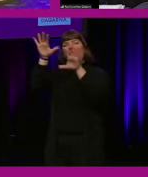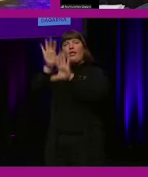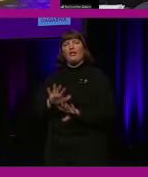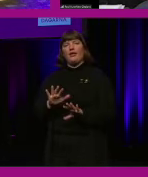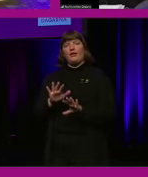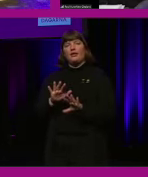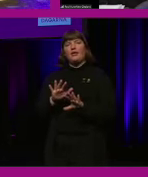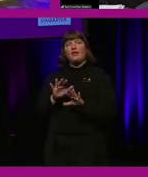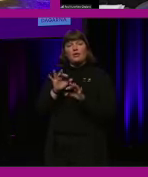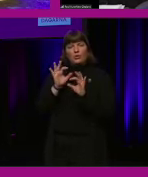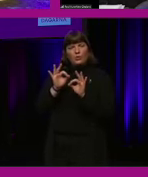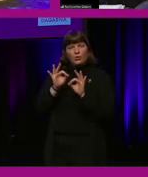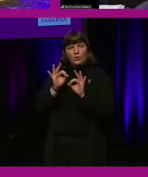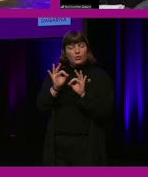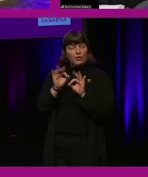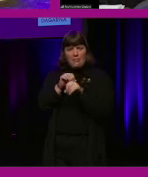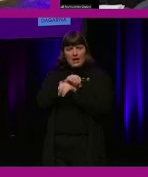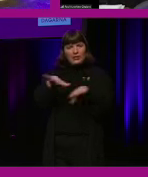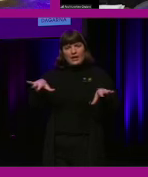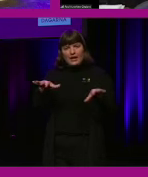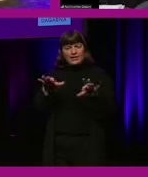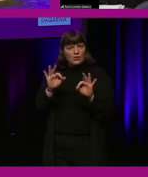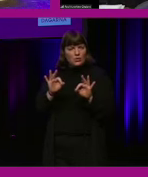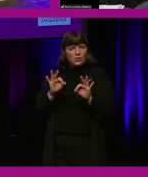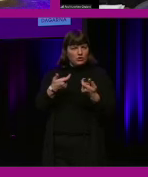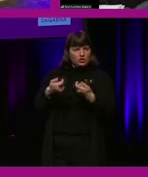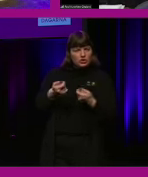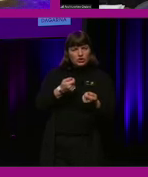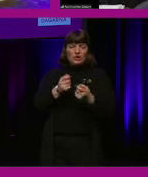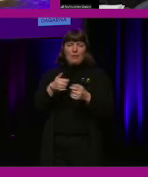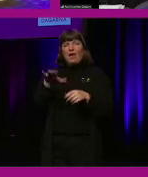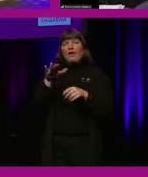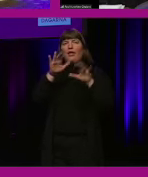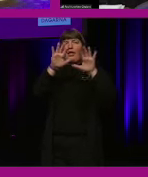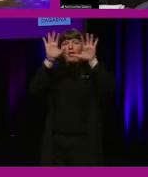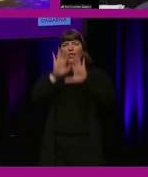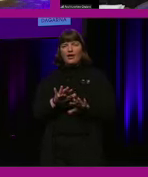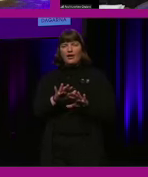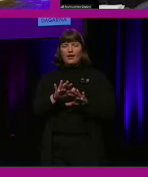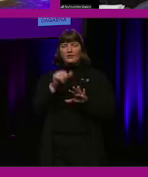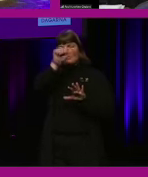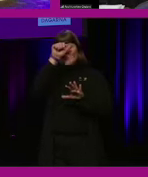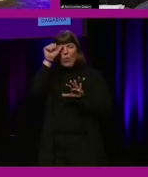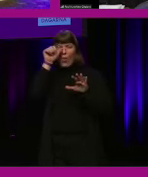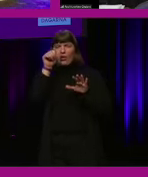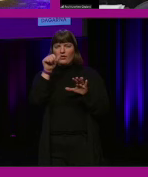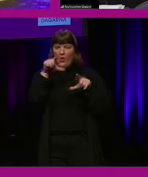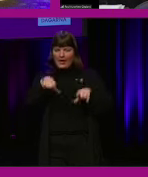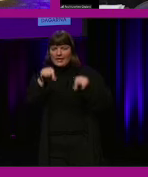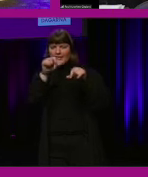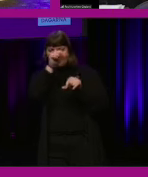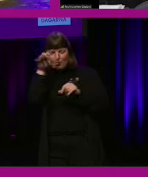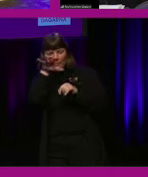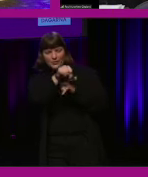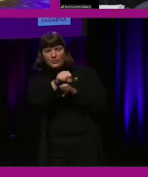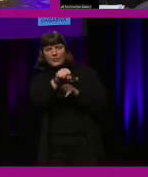of the tyranny of the majority is often masked, it's often disguised. There may be